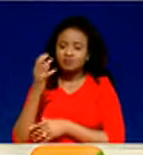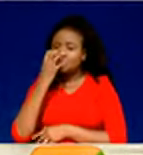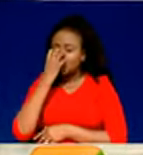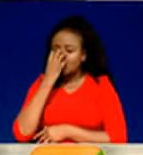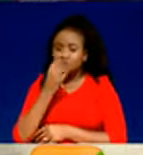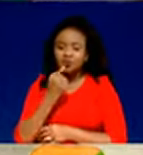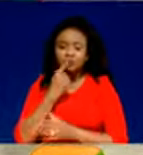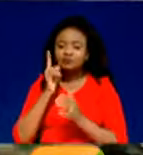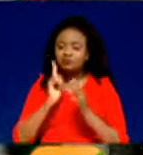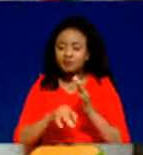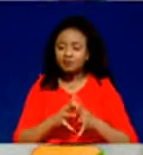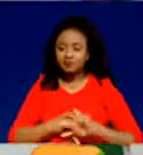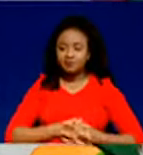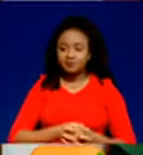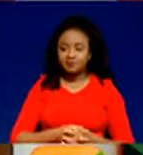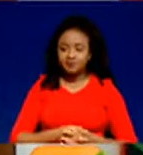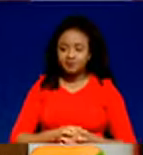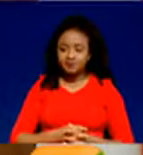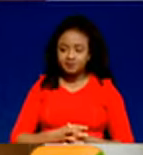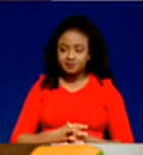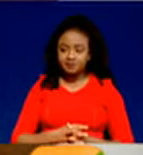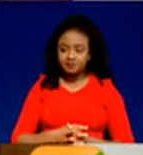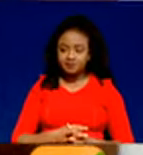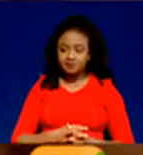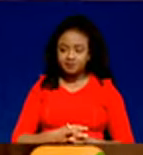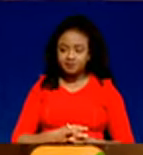hotuba ya Rais William Ruto.